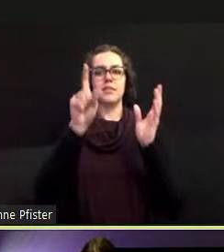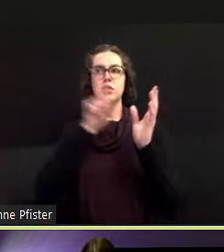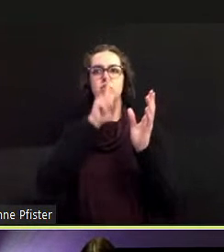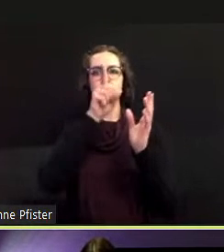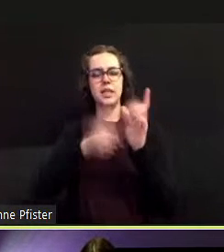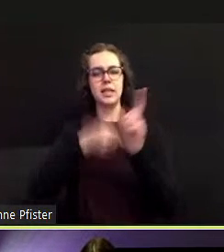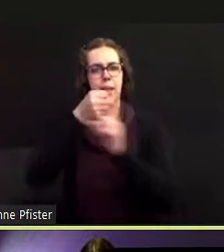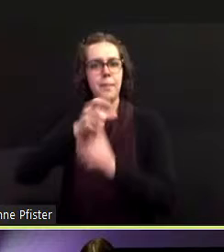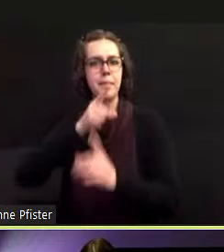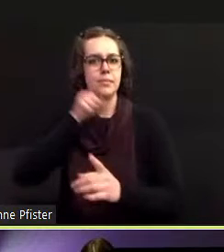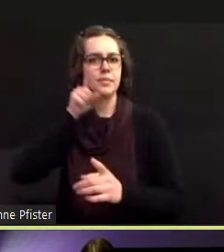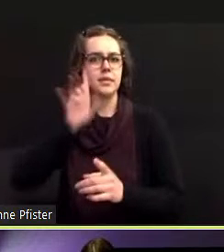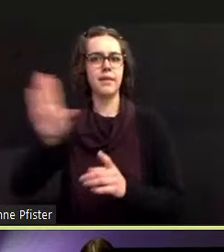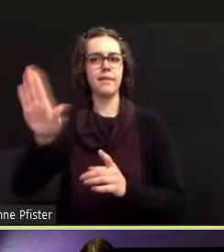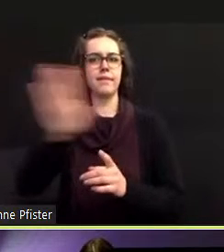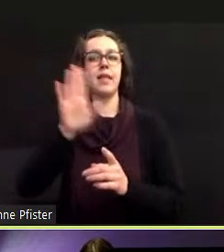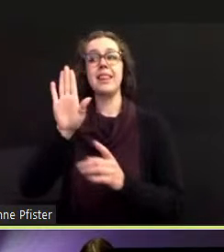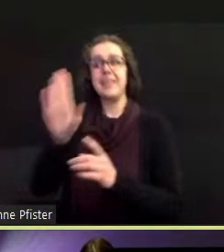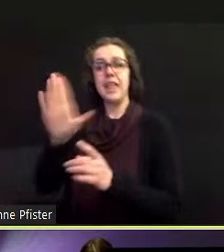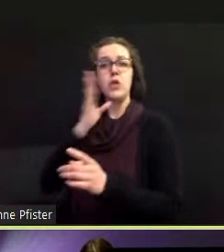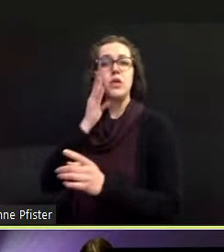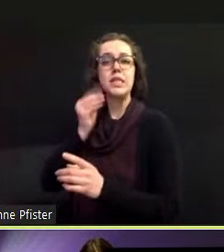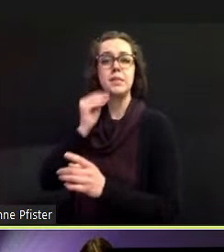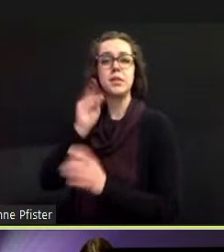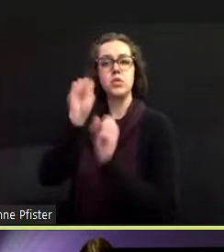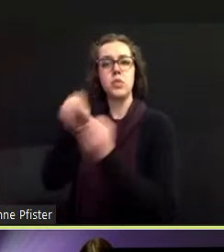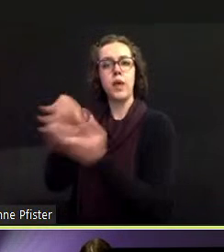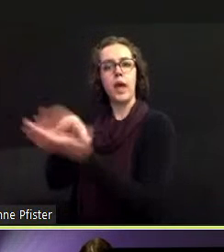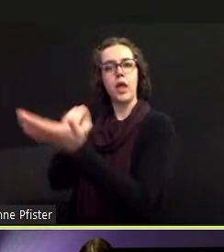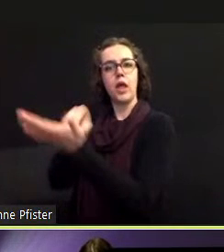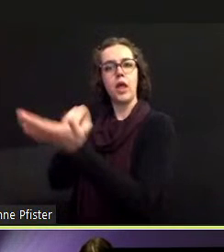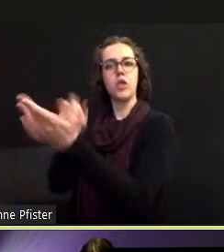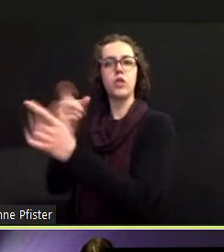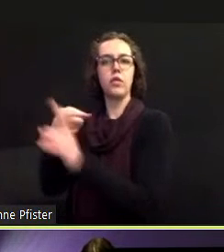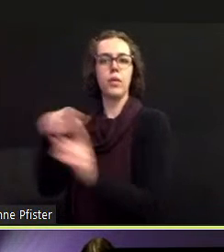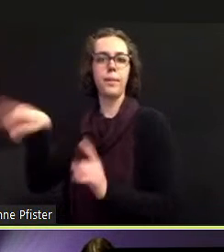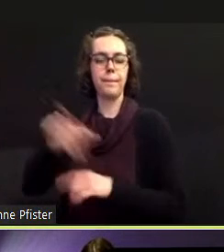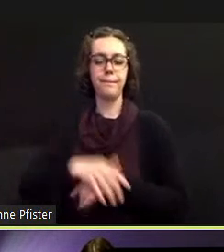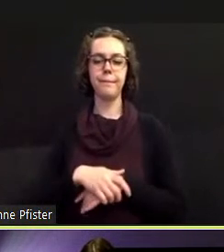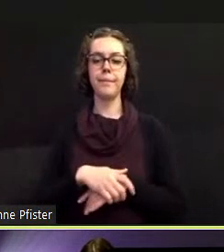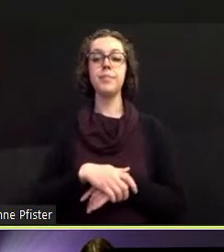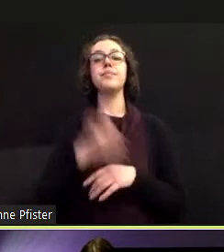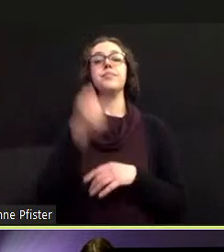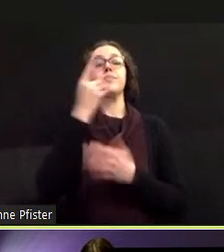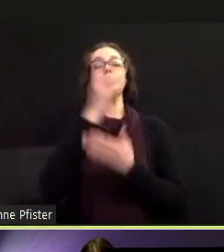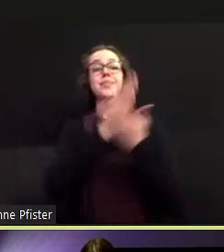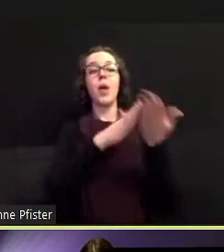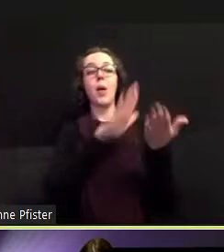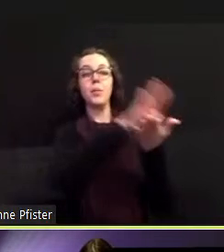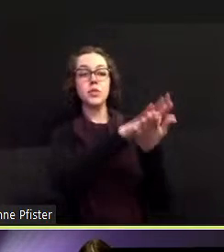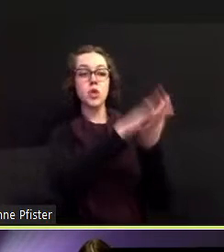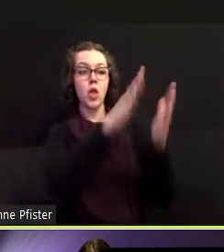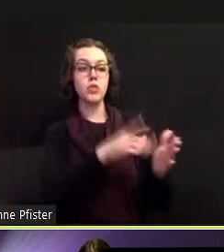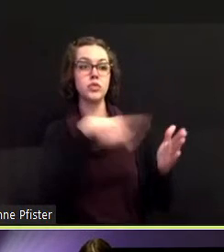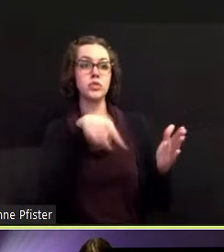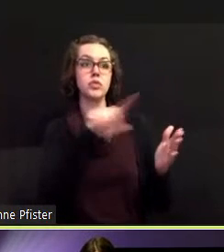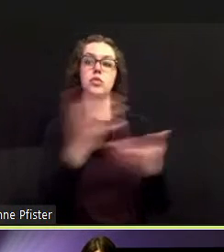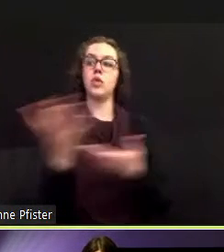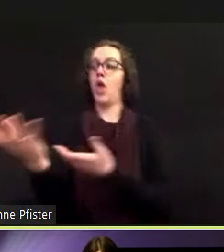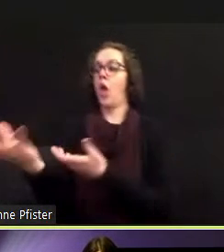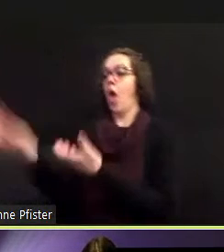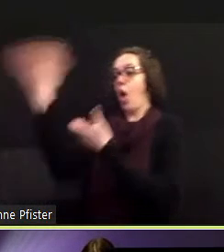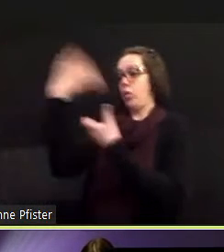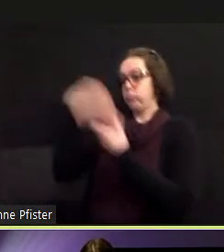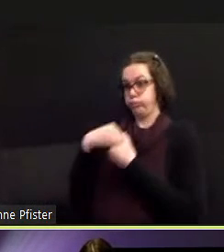lived experiences. Indeed, for example, de Mulder et al. Cautions scholars who adopt a translanguaging perspective in their analyses to be clear that they